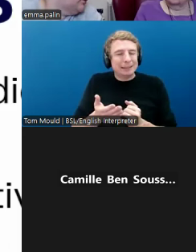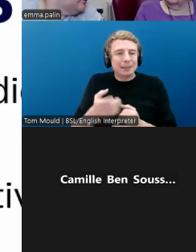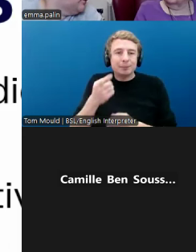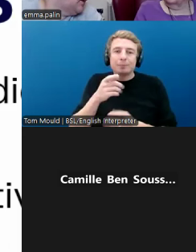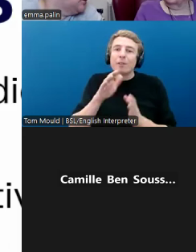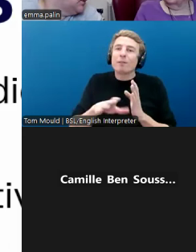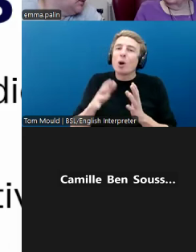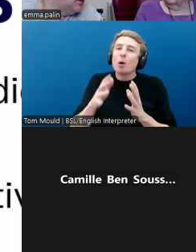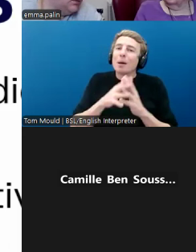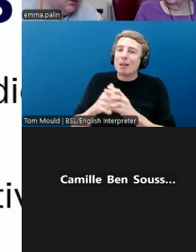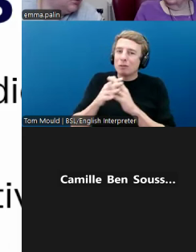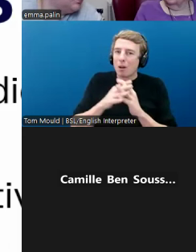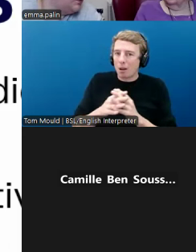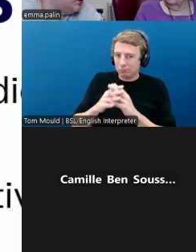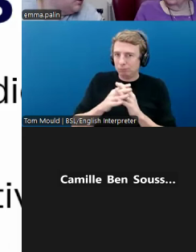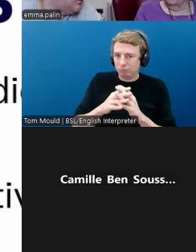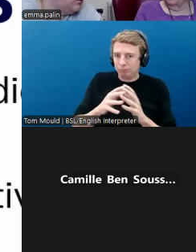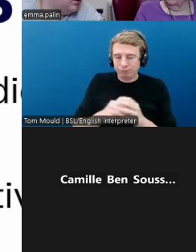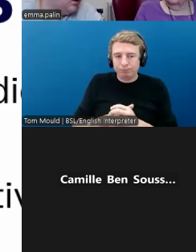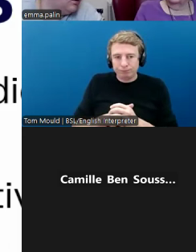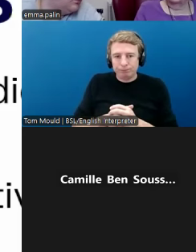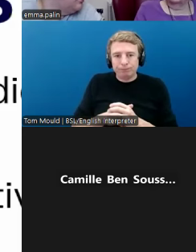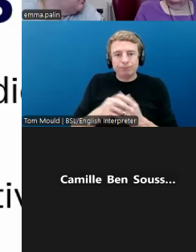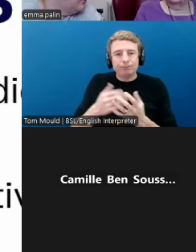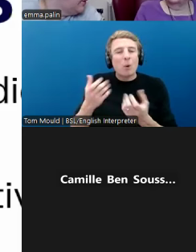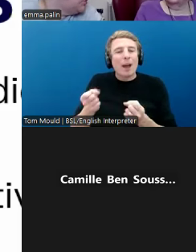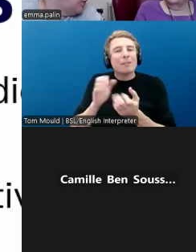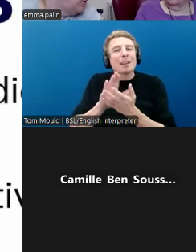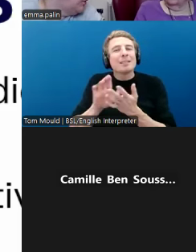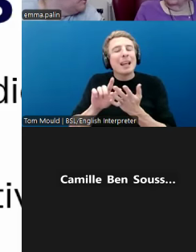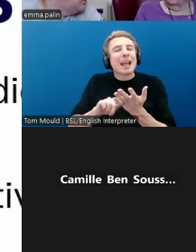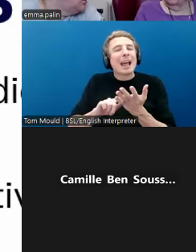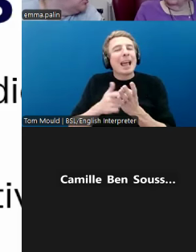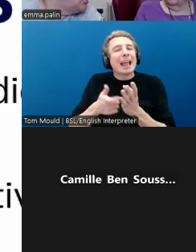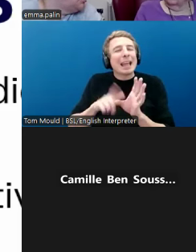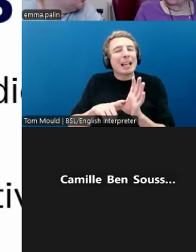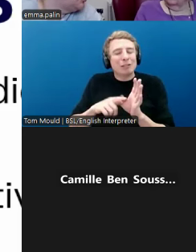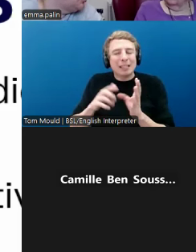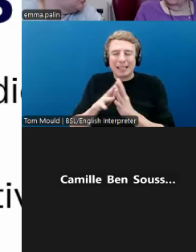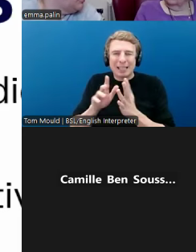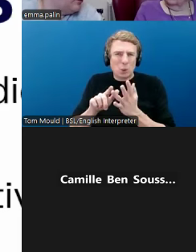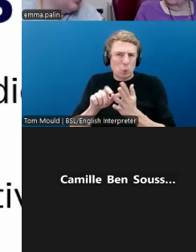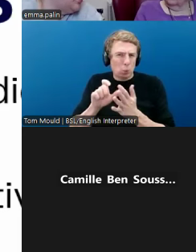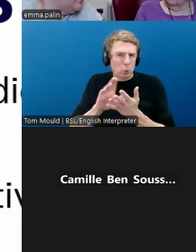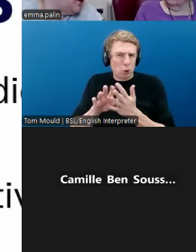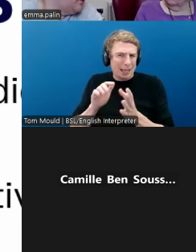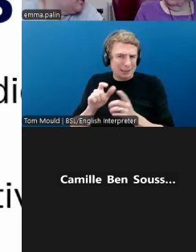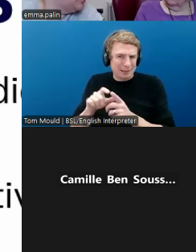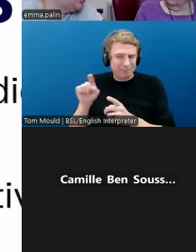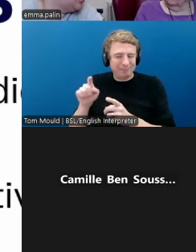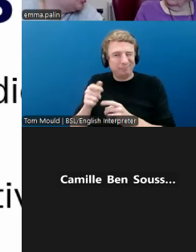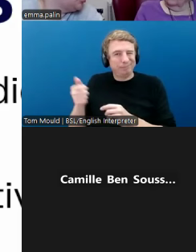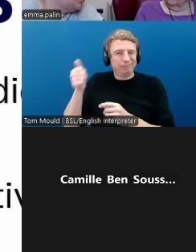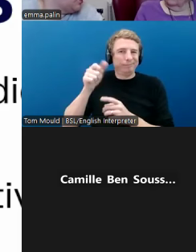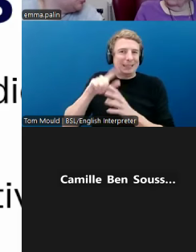So, myself and Hillary Woodhead is NAPA's CEO. We recently travelled to the United States, and I'm going to show you some quick slide